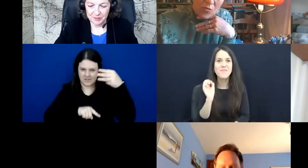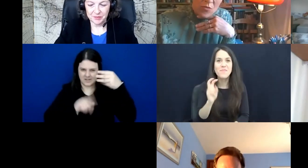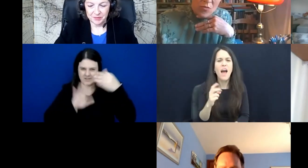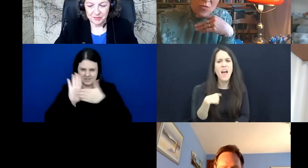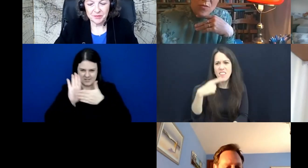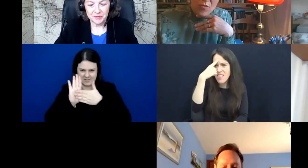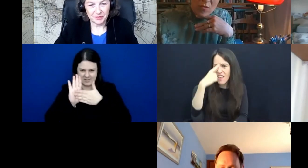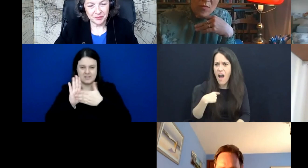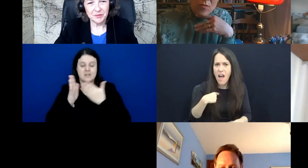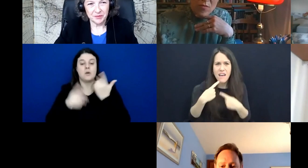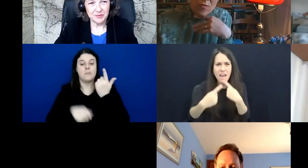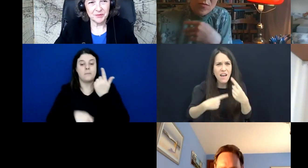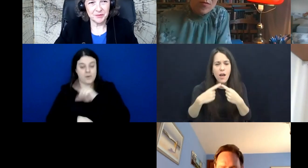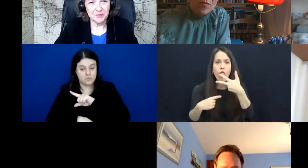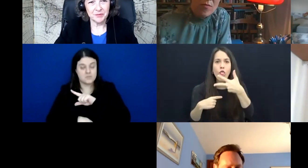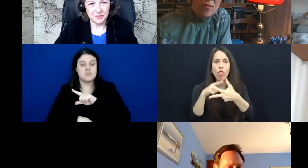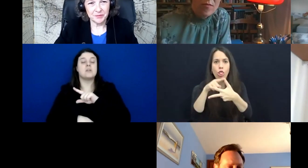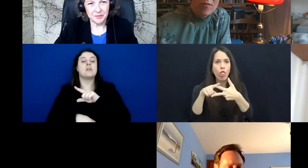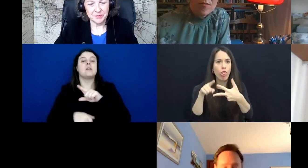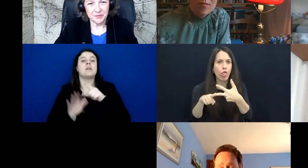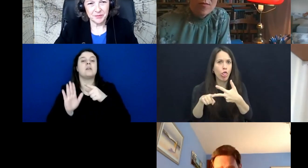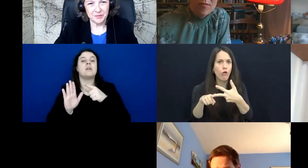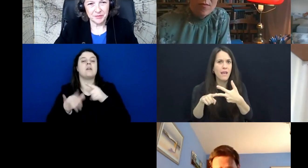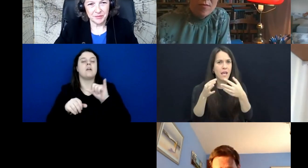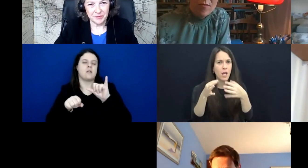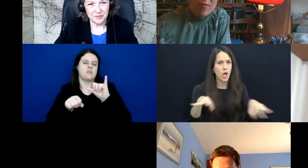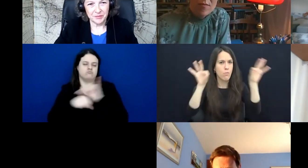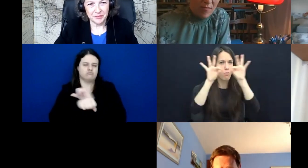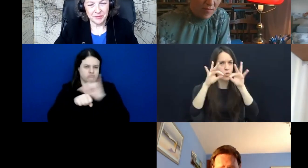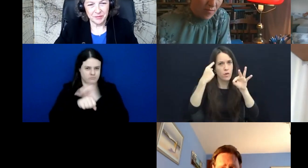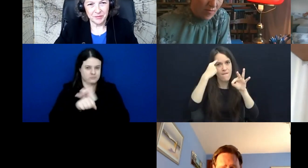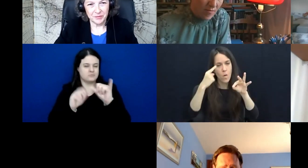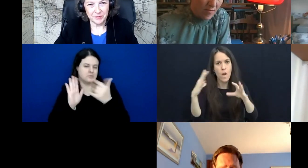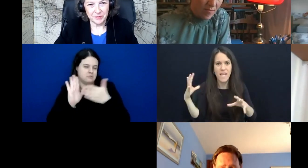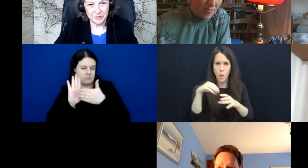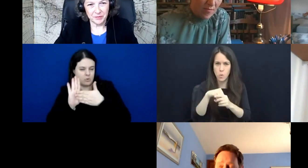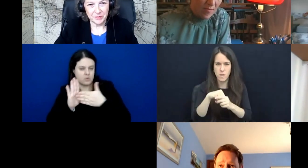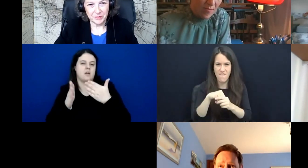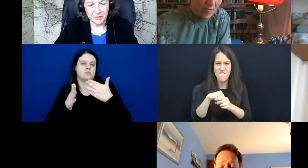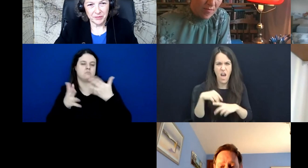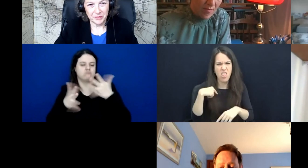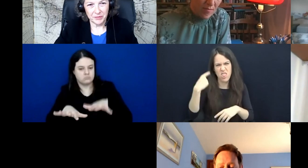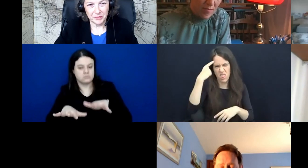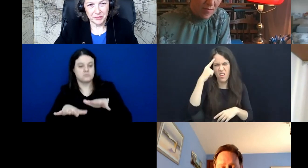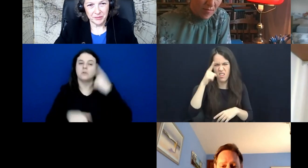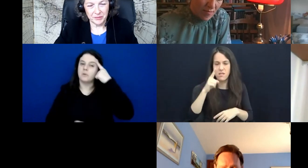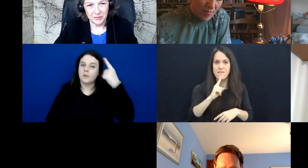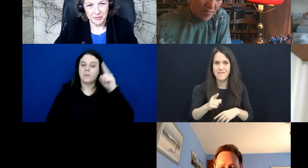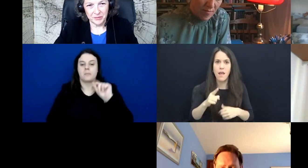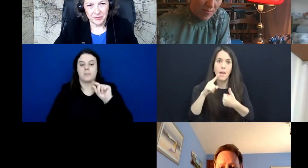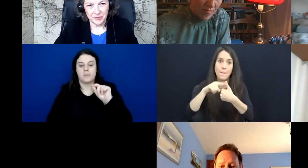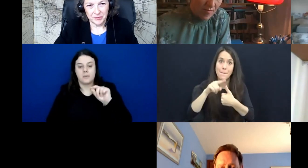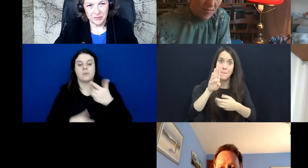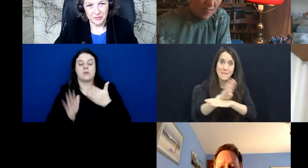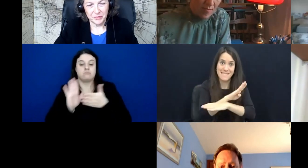an inclusive approach to this at a societal level, and the idea that, you know, there's a business